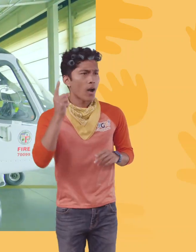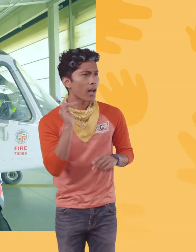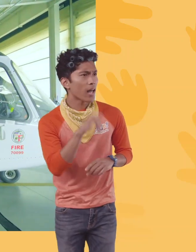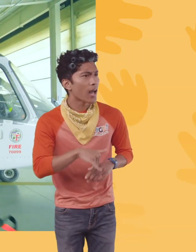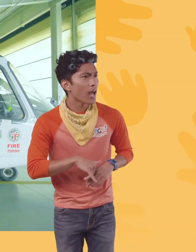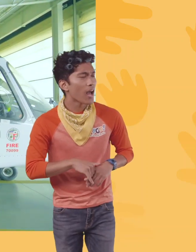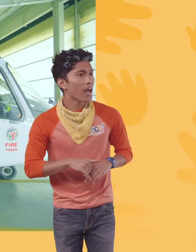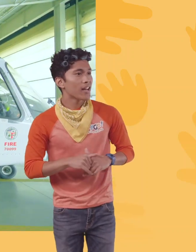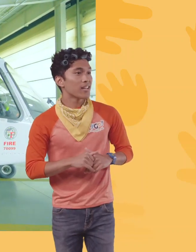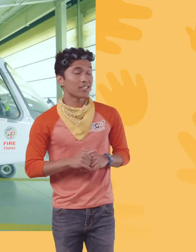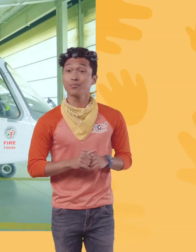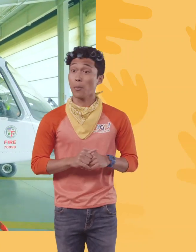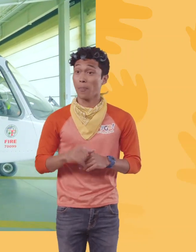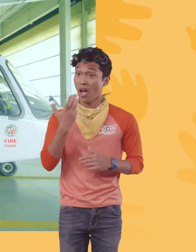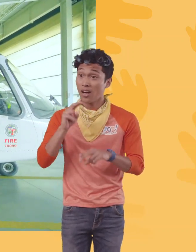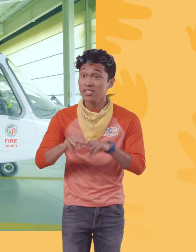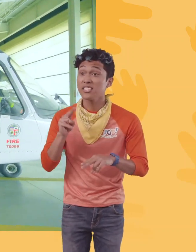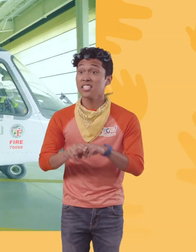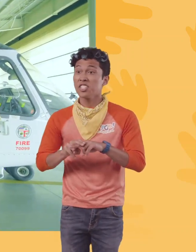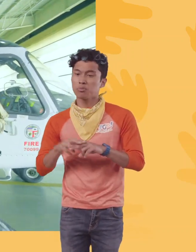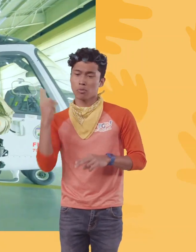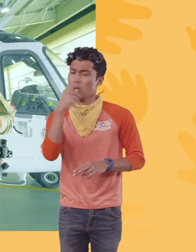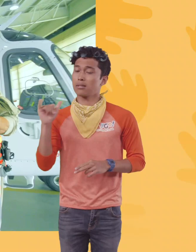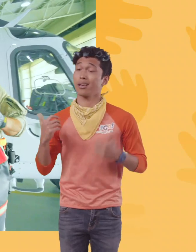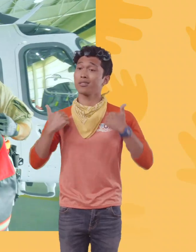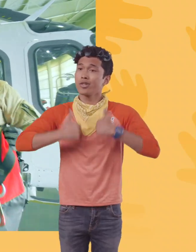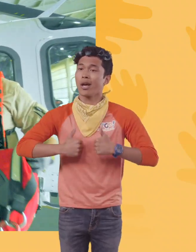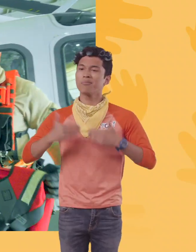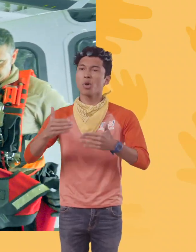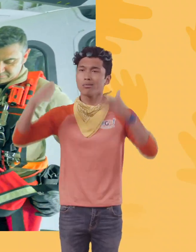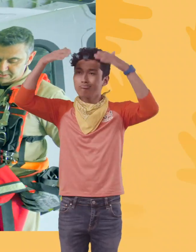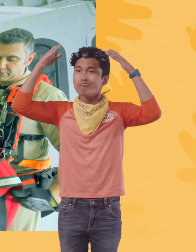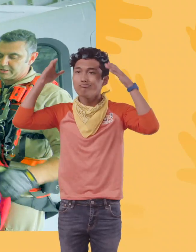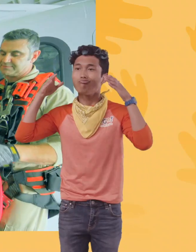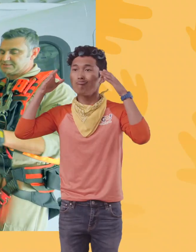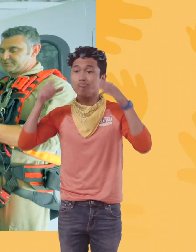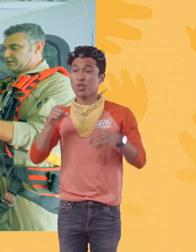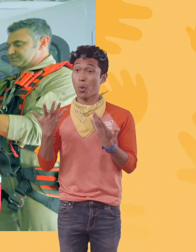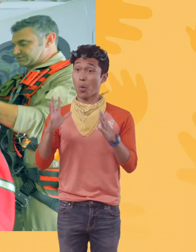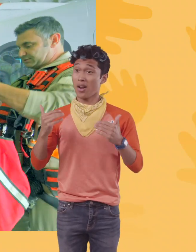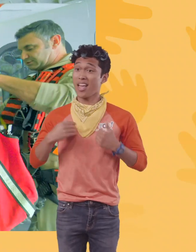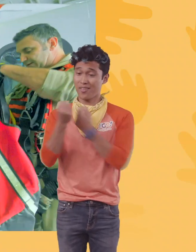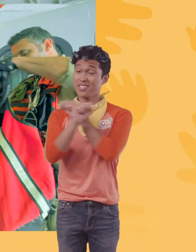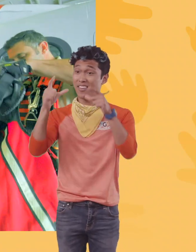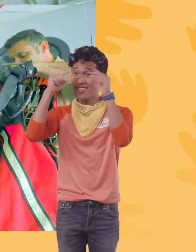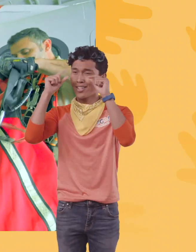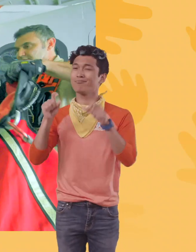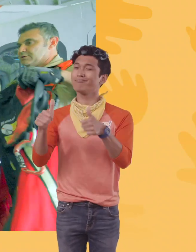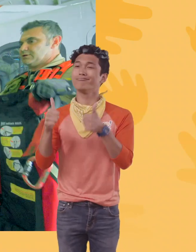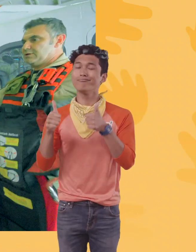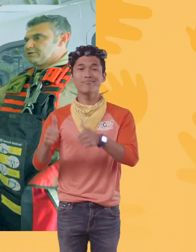what a hot seat is. Well, our hot seat looks like a jacket. Go ahead and put your helmet on. Okay. And you already have safety glasses on, so yep. That